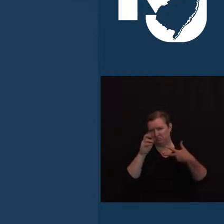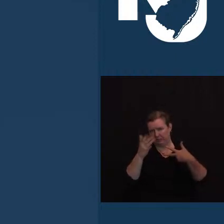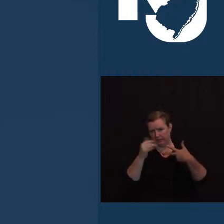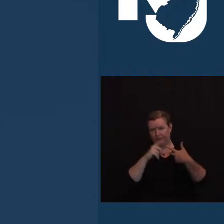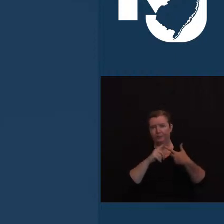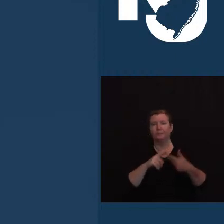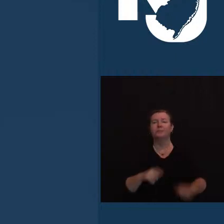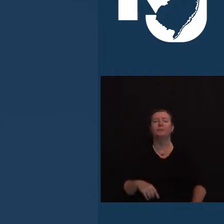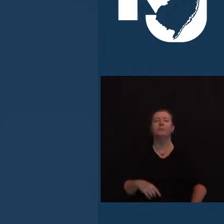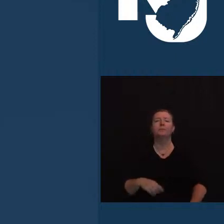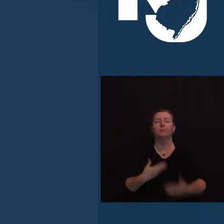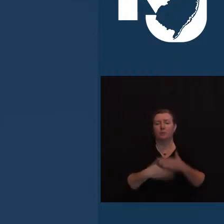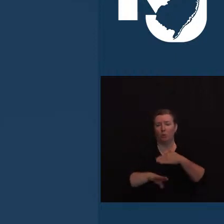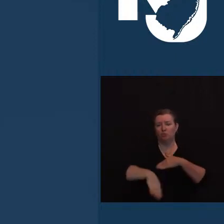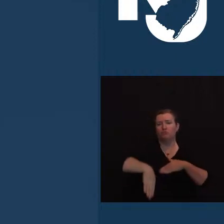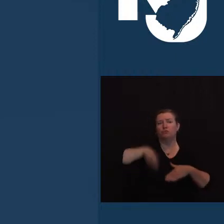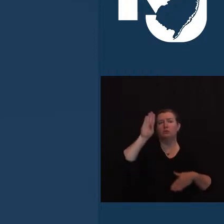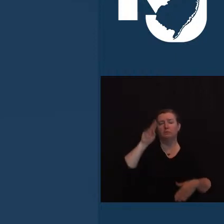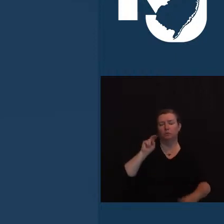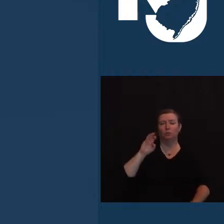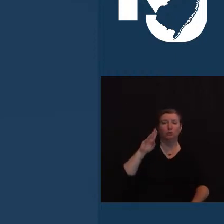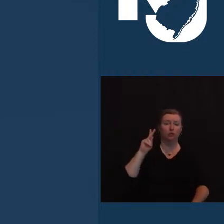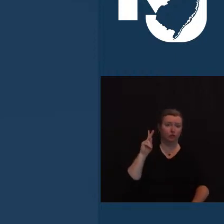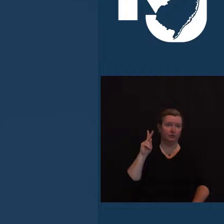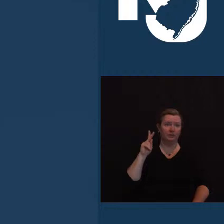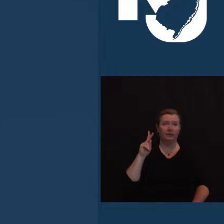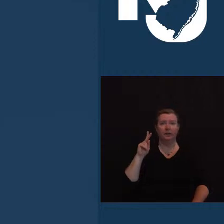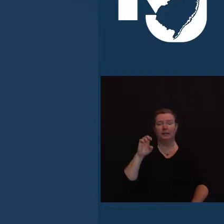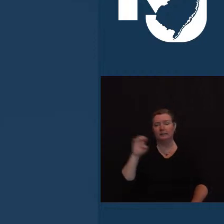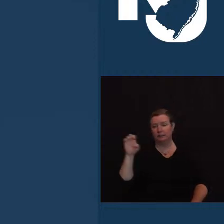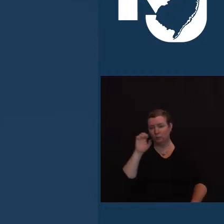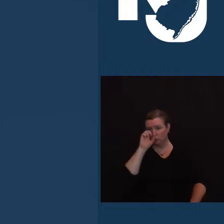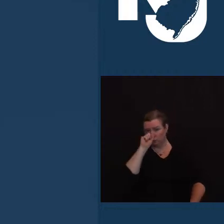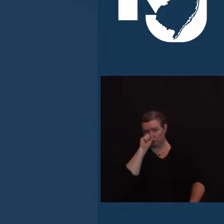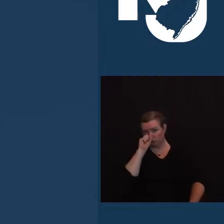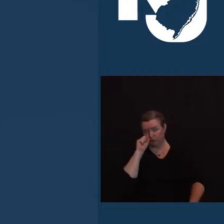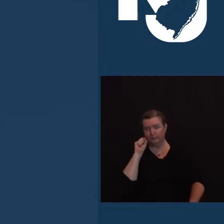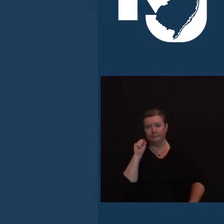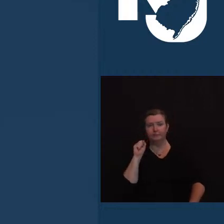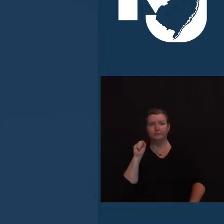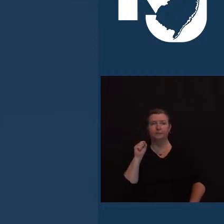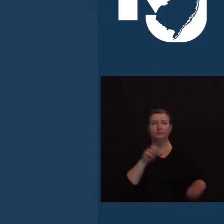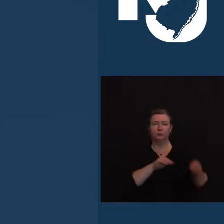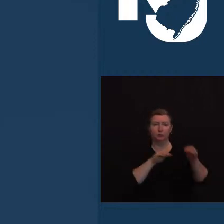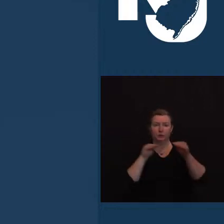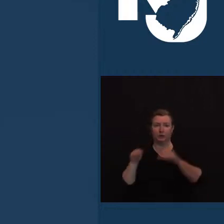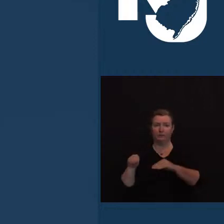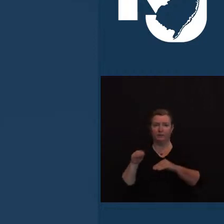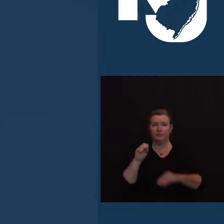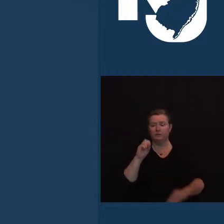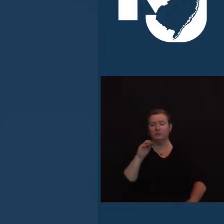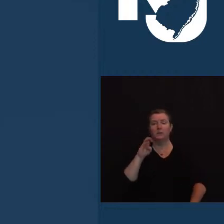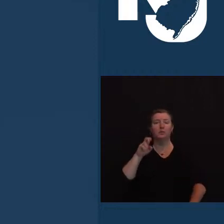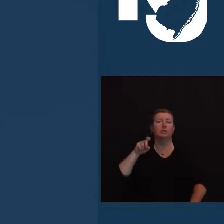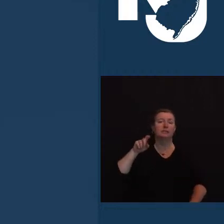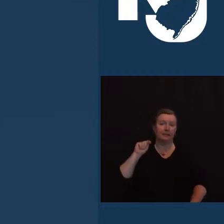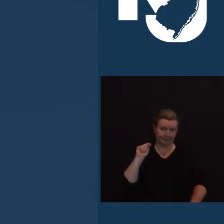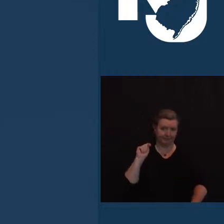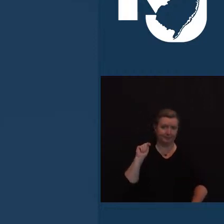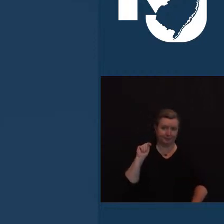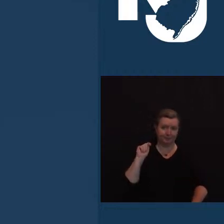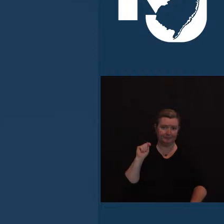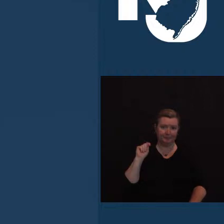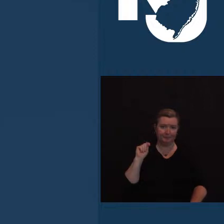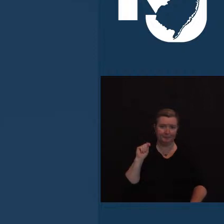and East Orange, she had most recently lived in Somerset. She had a lifetime of learning at both Essex and Passaic County colleges, as well as through the